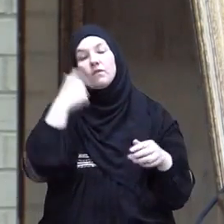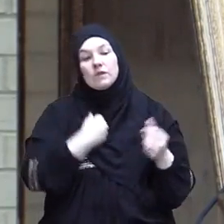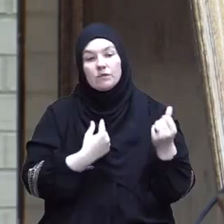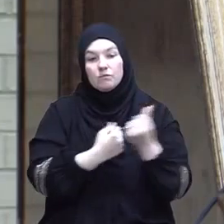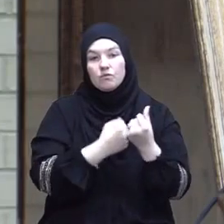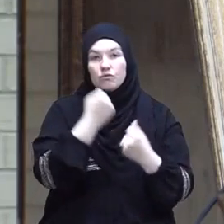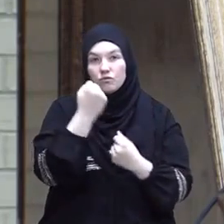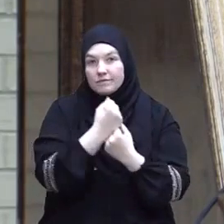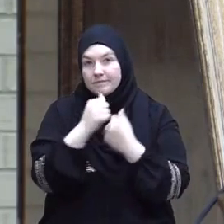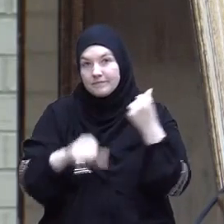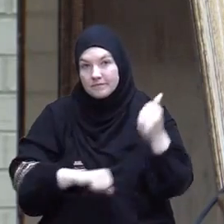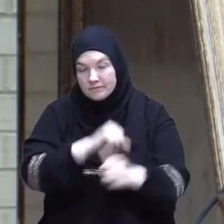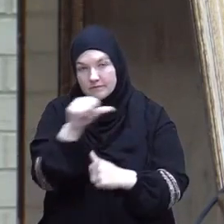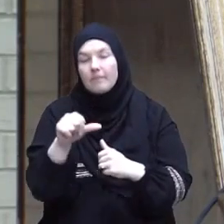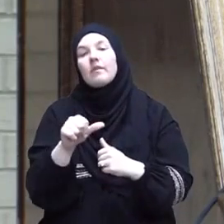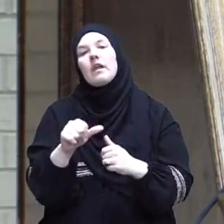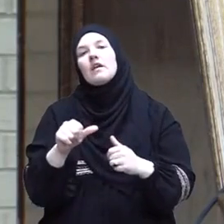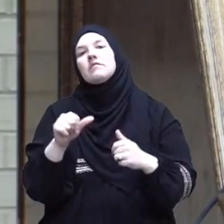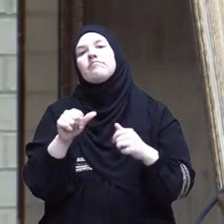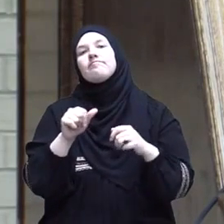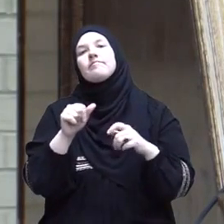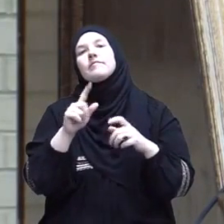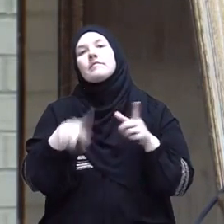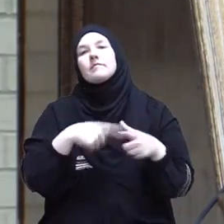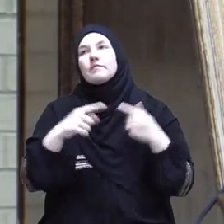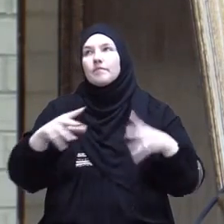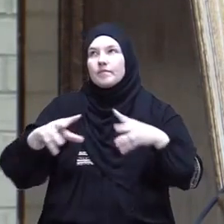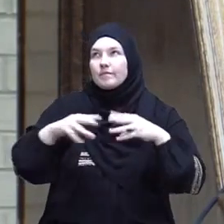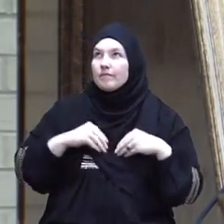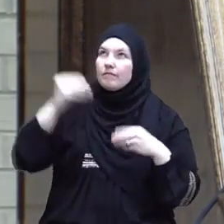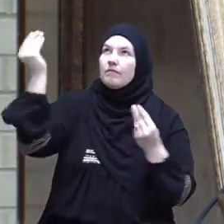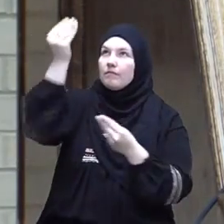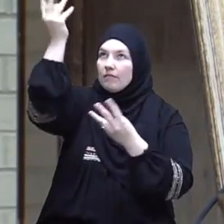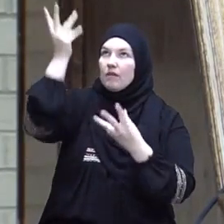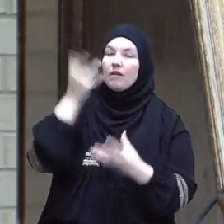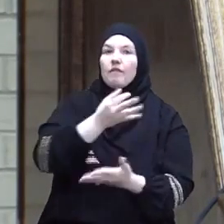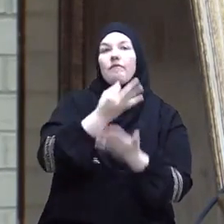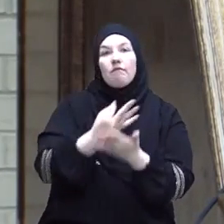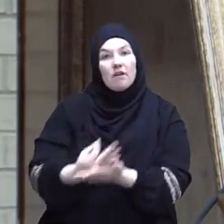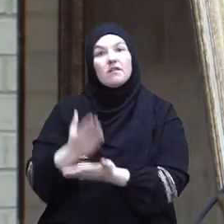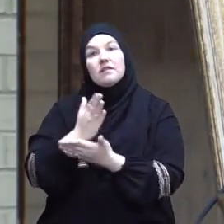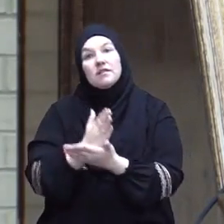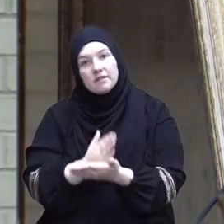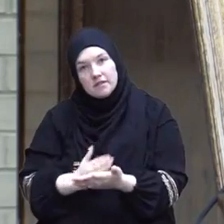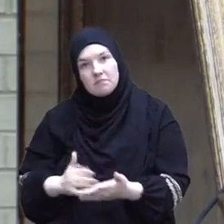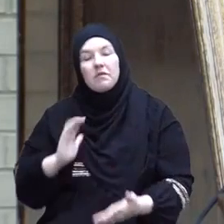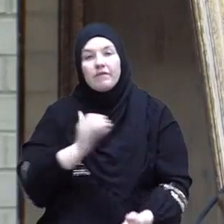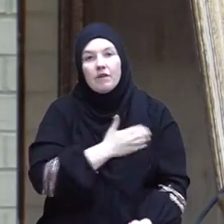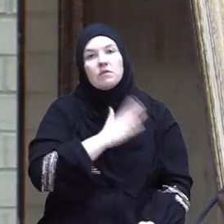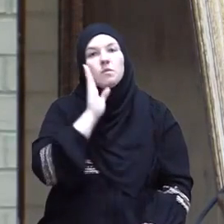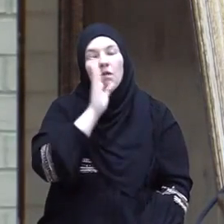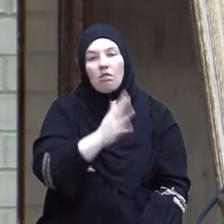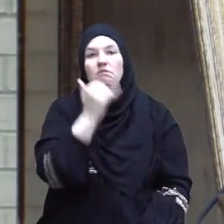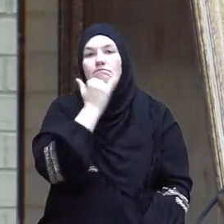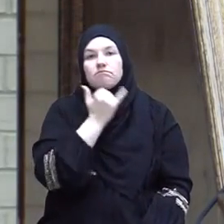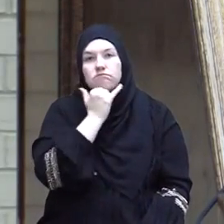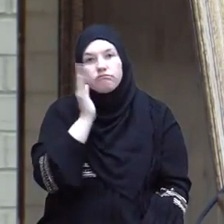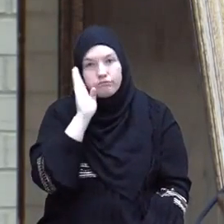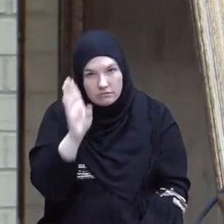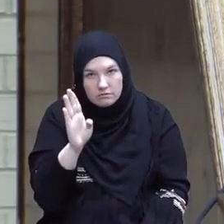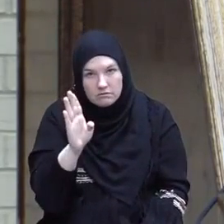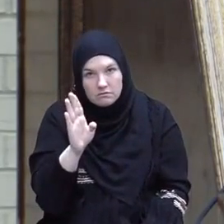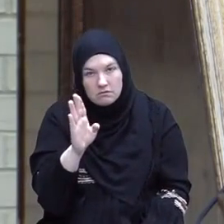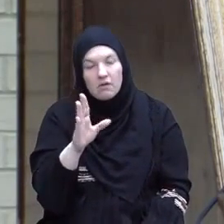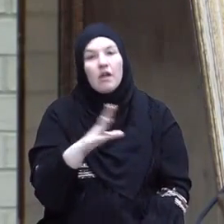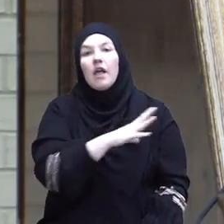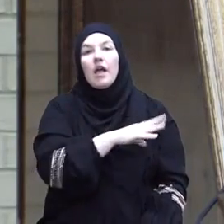and accepting the fact that Allah told us some of us will be fitna and will turn enemies to